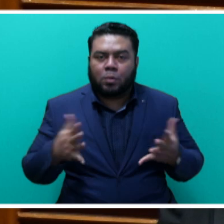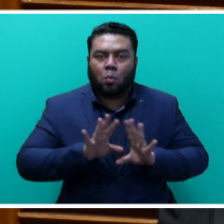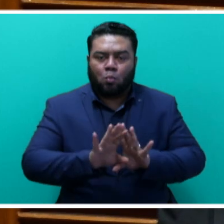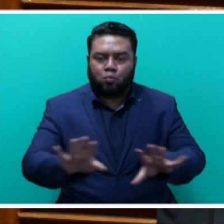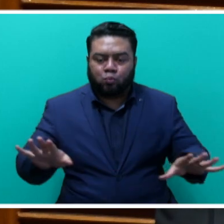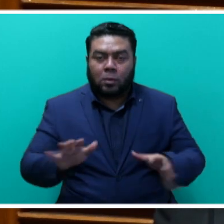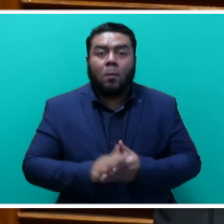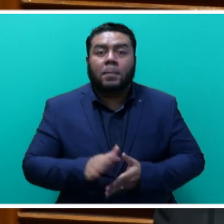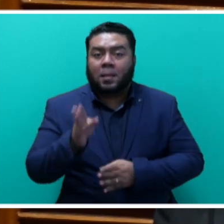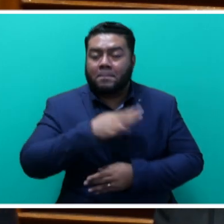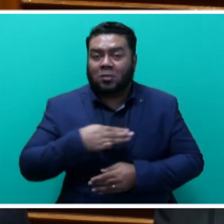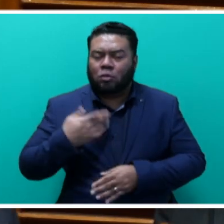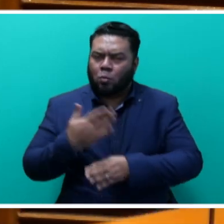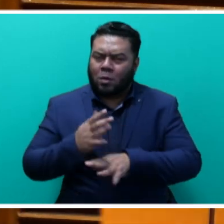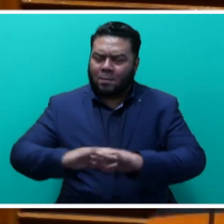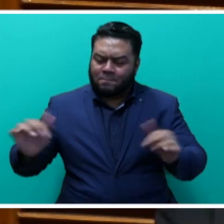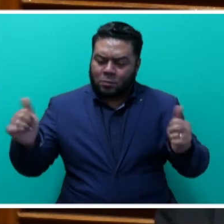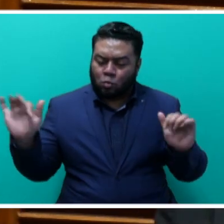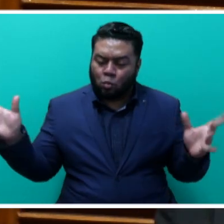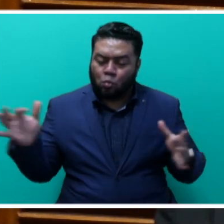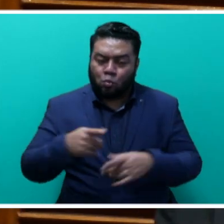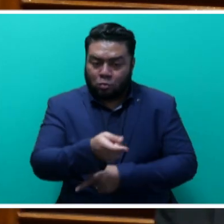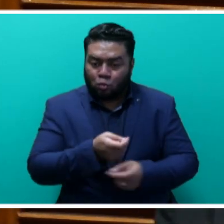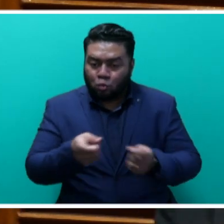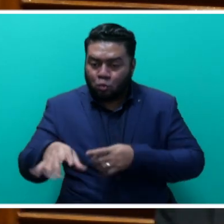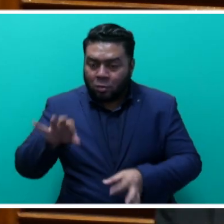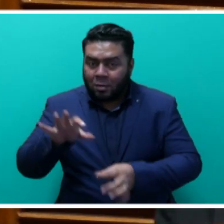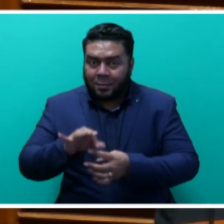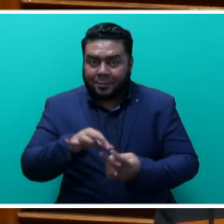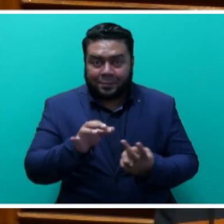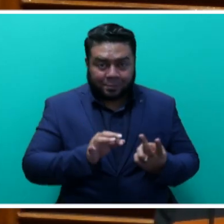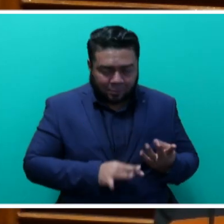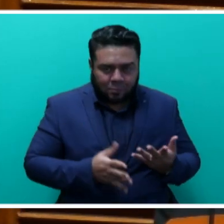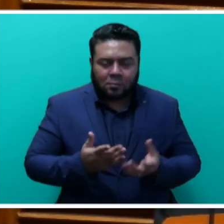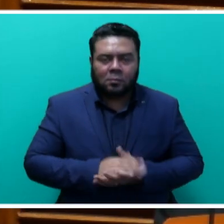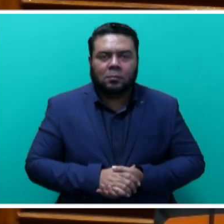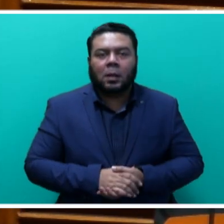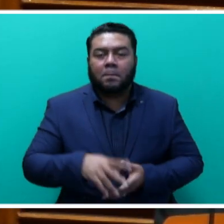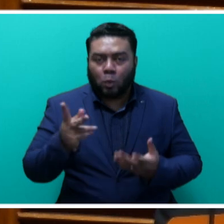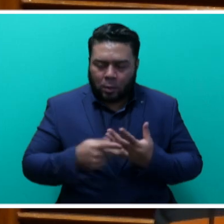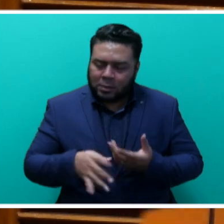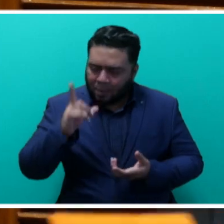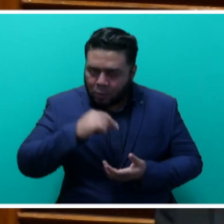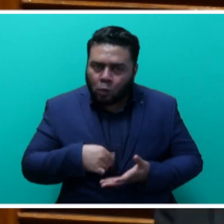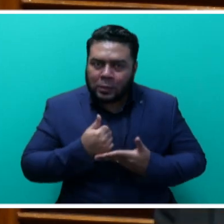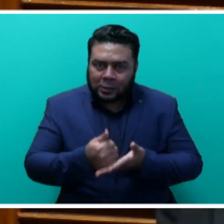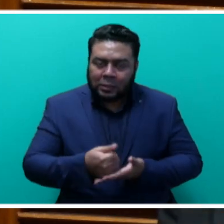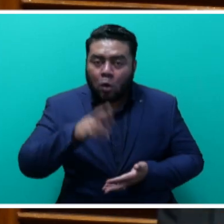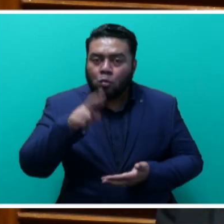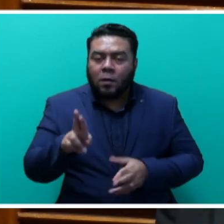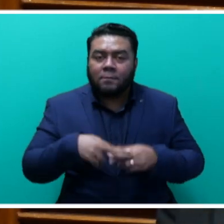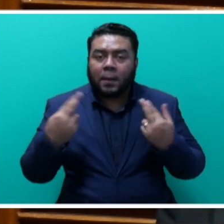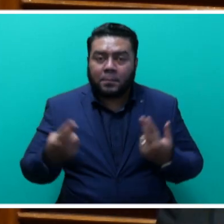Whilst the ministry is working on completing the recruitment of all personnel, we are pleased to note that the program has been able to assist our rural